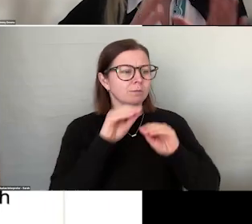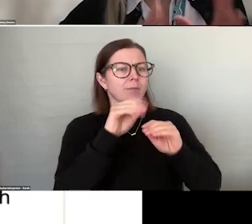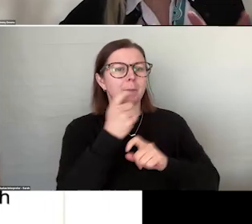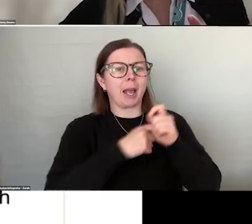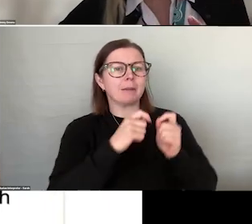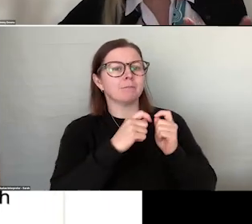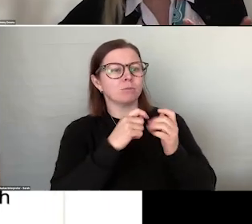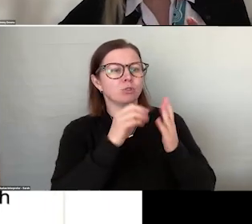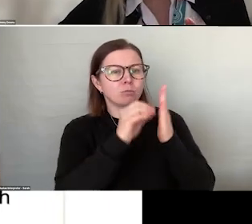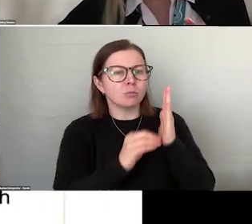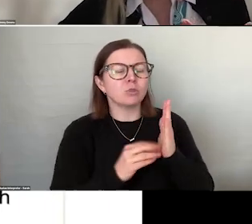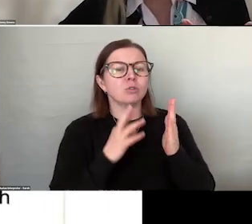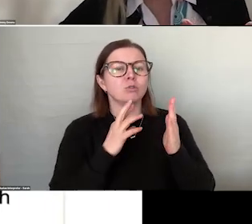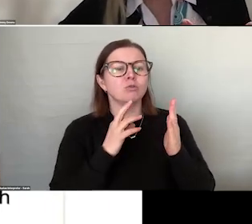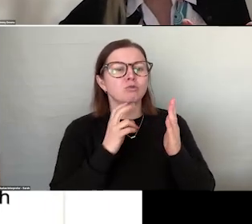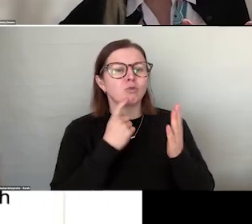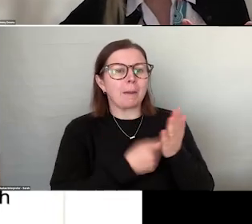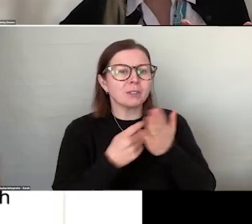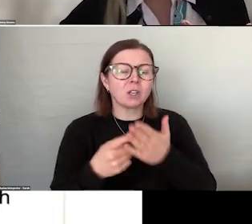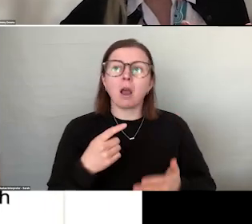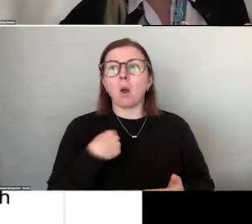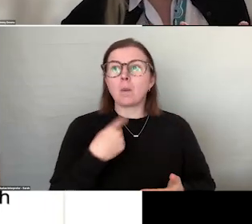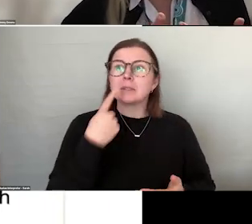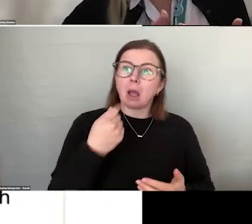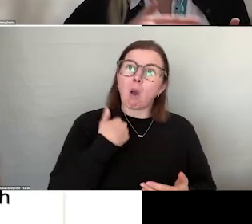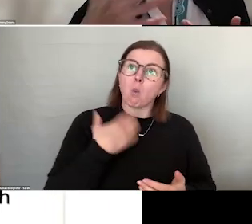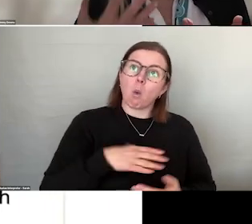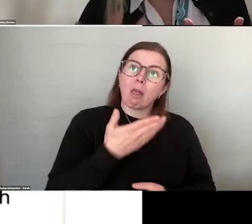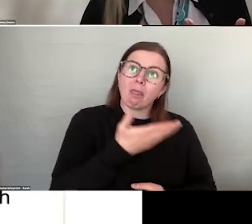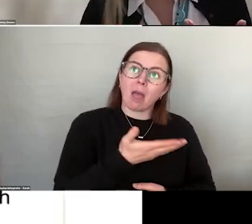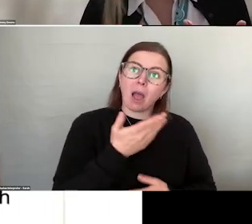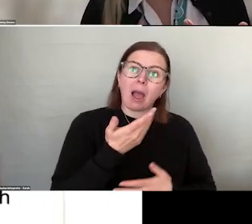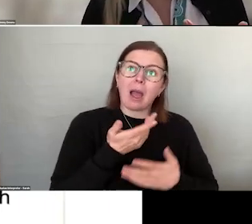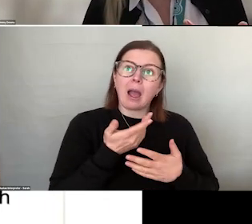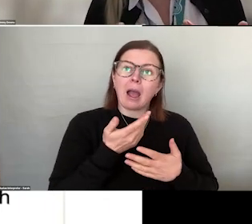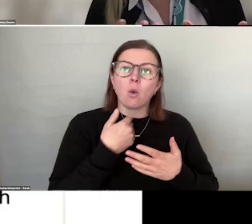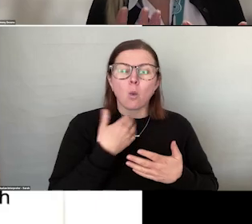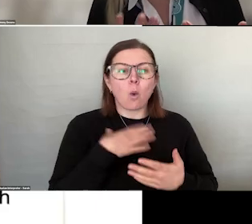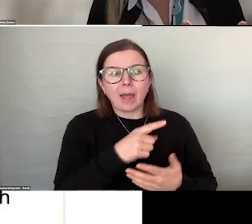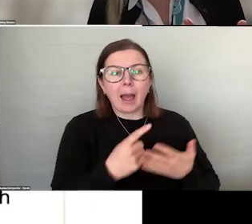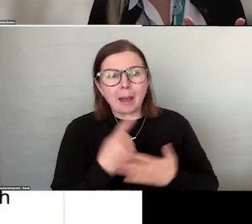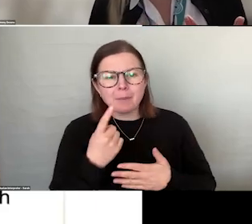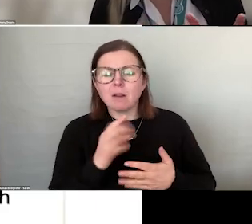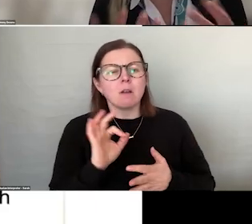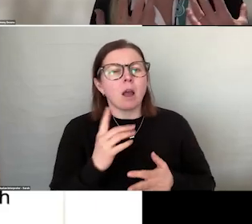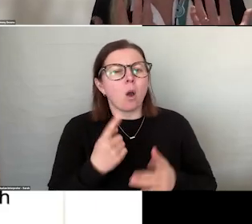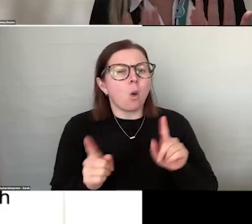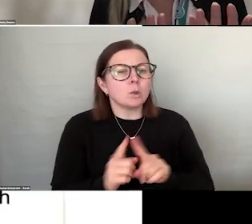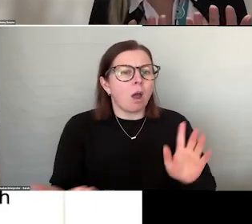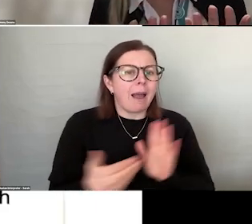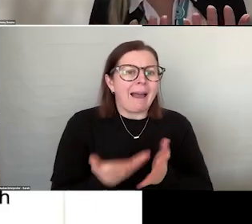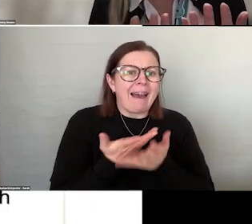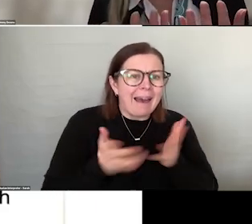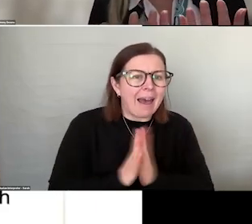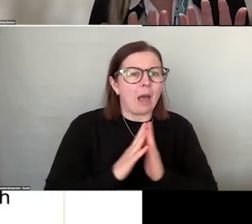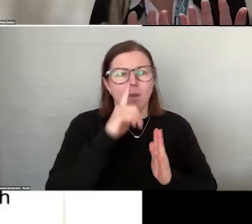And not just we want this, we think this needs to happen, but how we can make that happen. And there's people